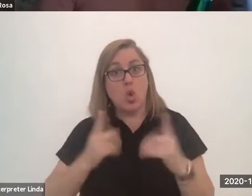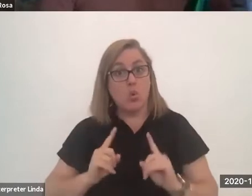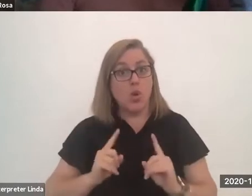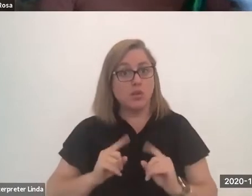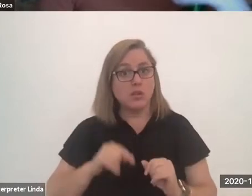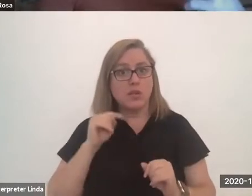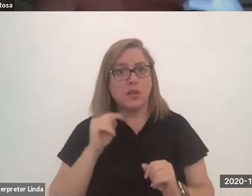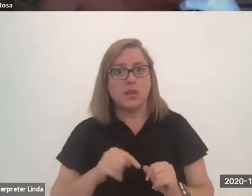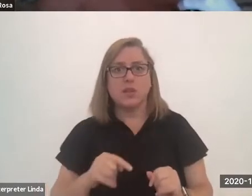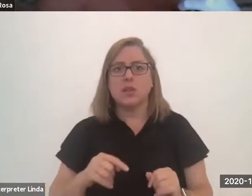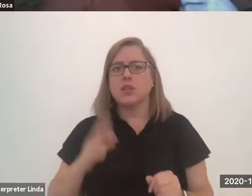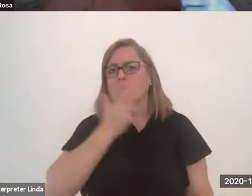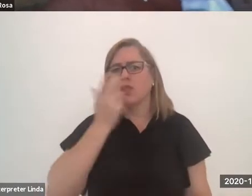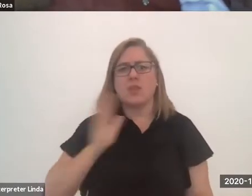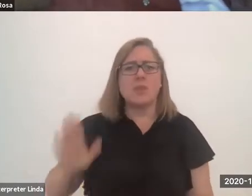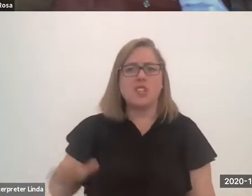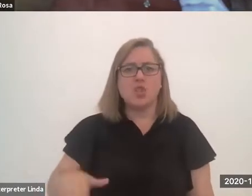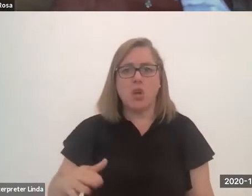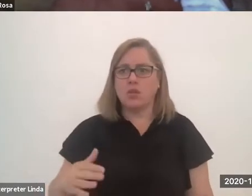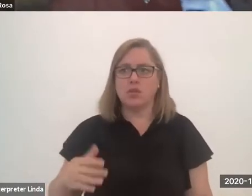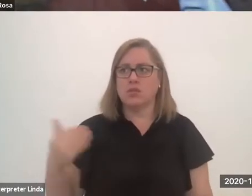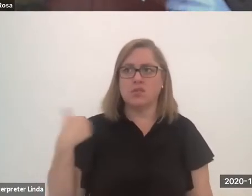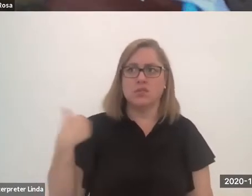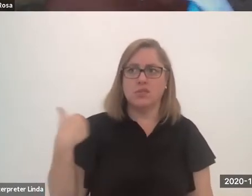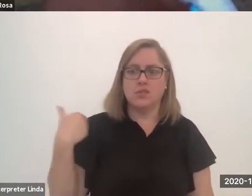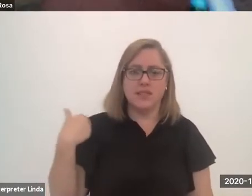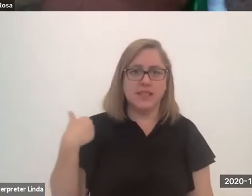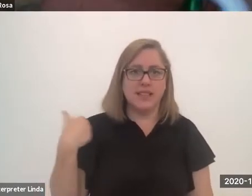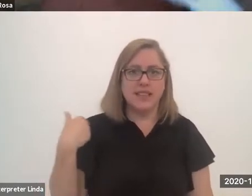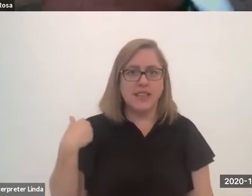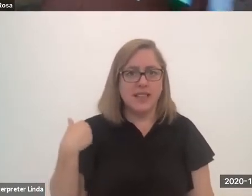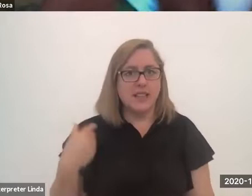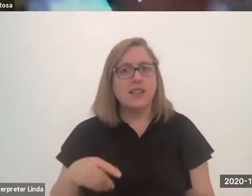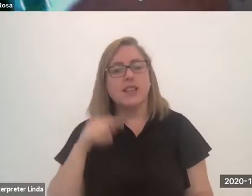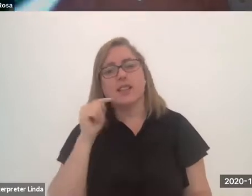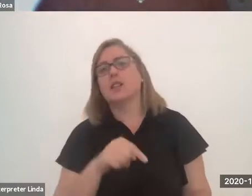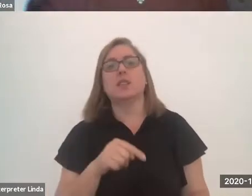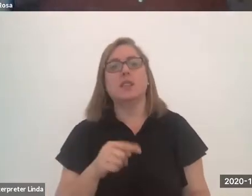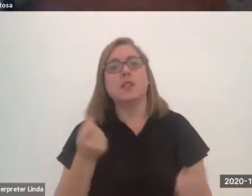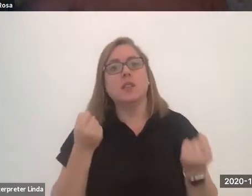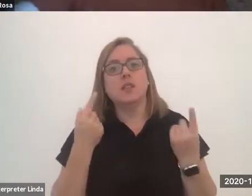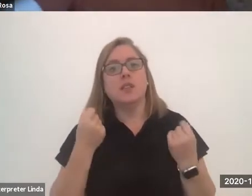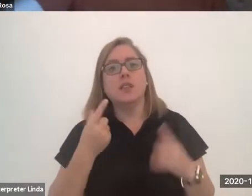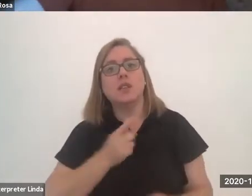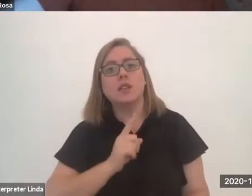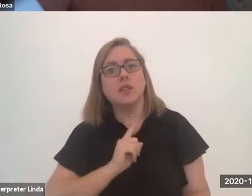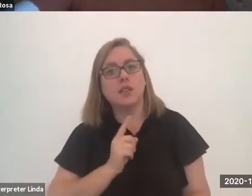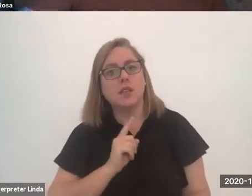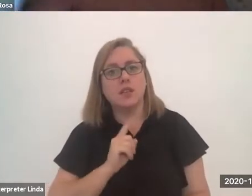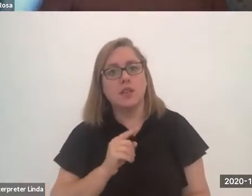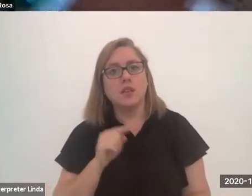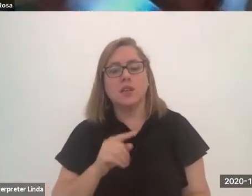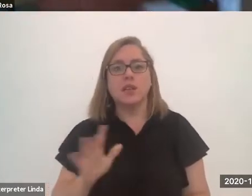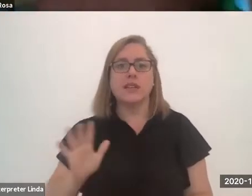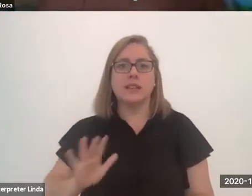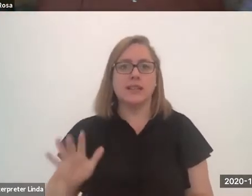understanding of, sorry, my dogs are demanding to go out. I'll let them out in a sec. An understanding that there needs to